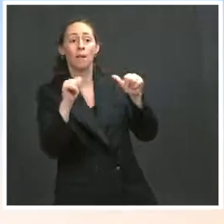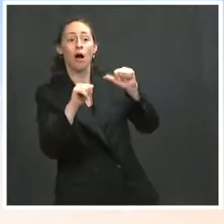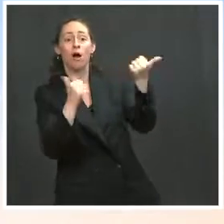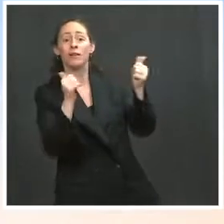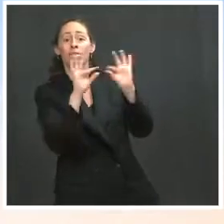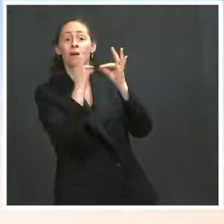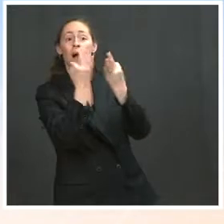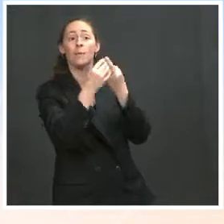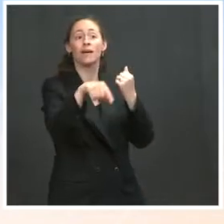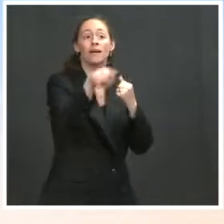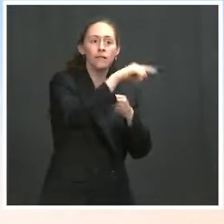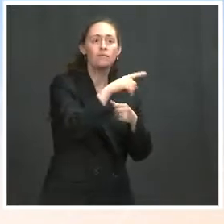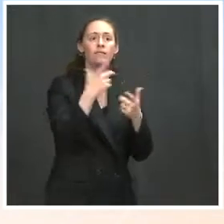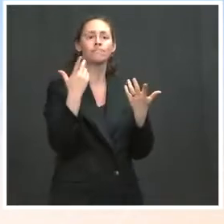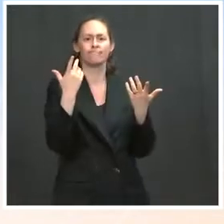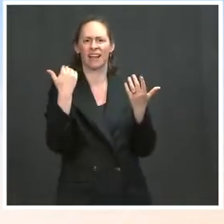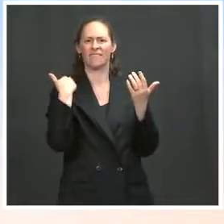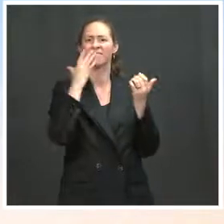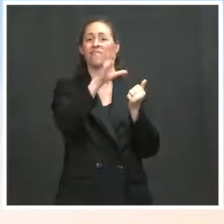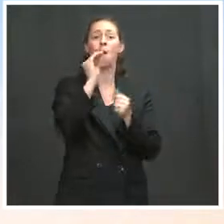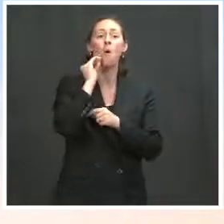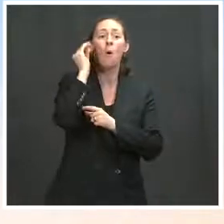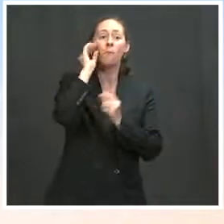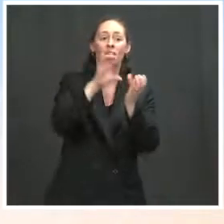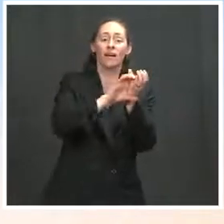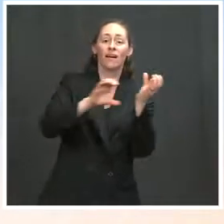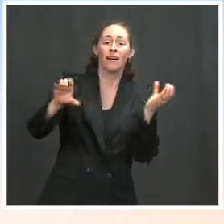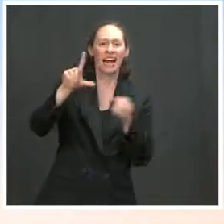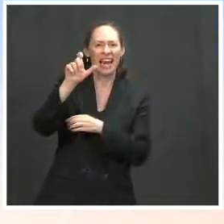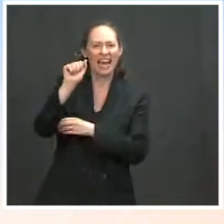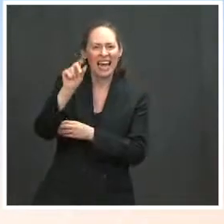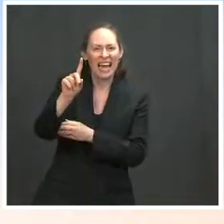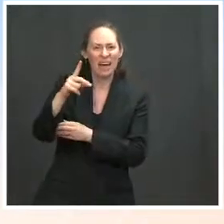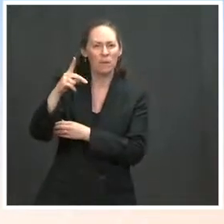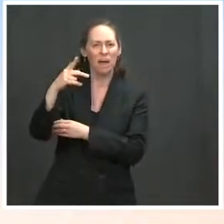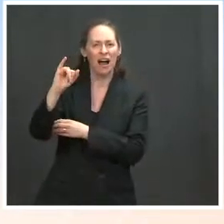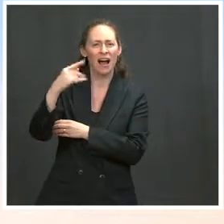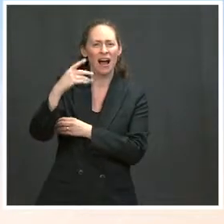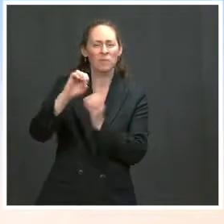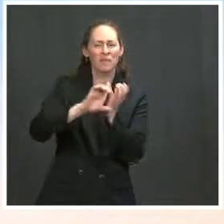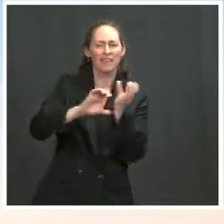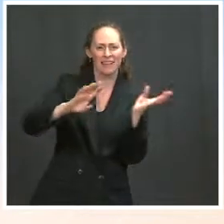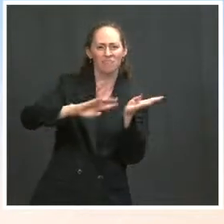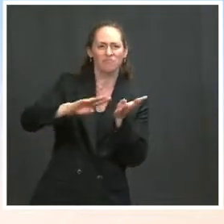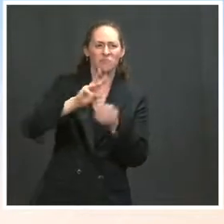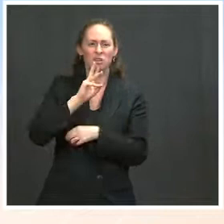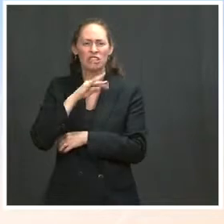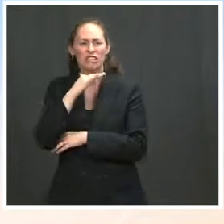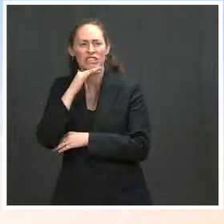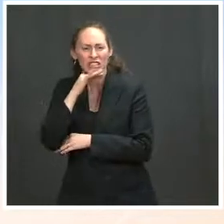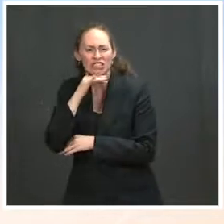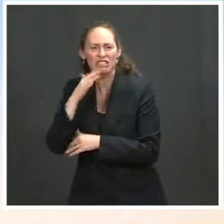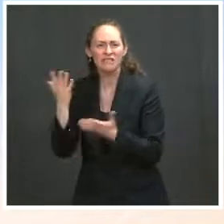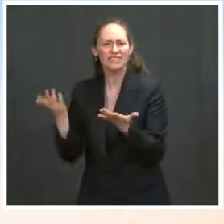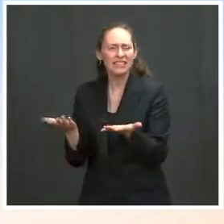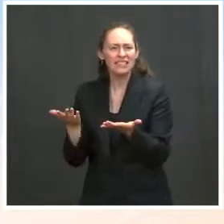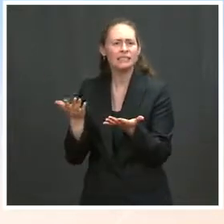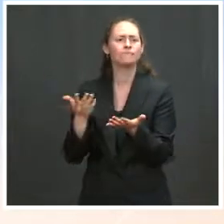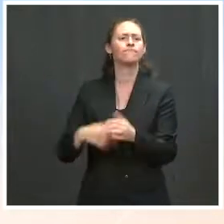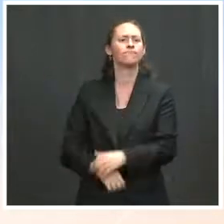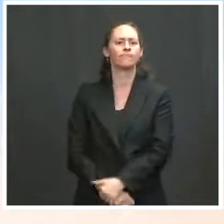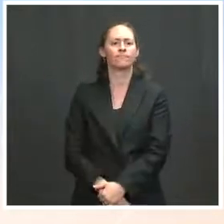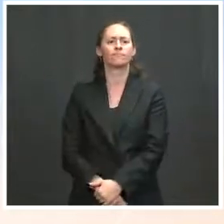every year as a result of extreme weather fueled by climate change. These changes are even more severe